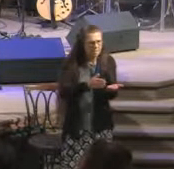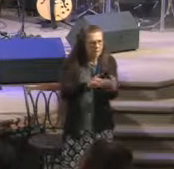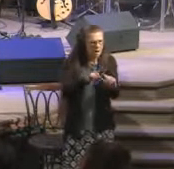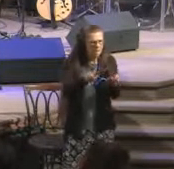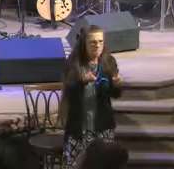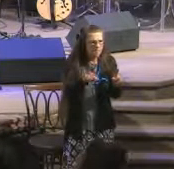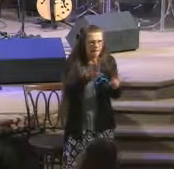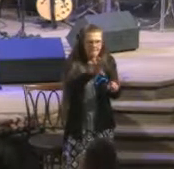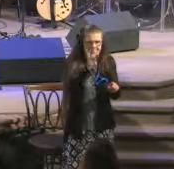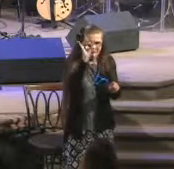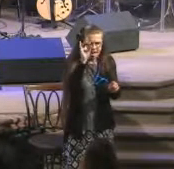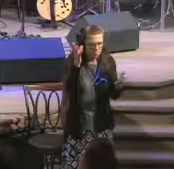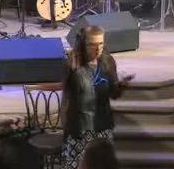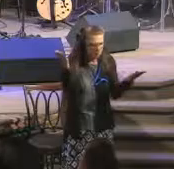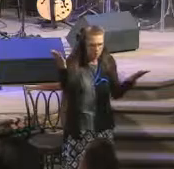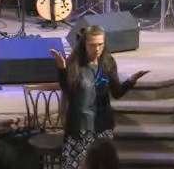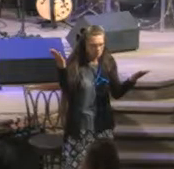But I found no one.